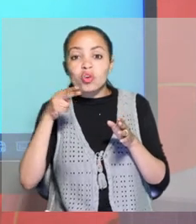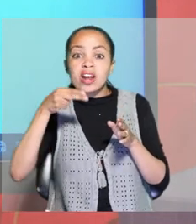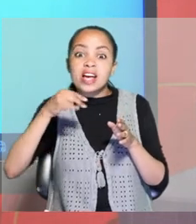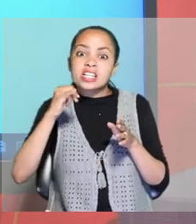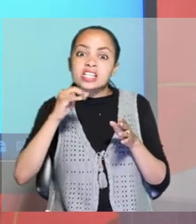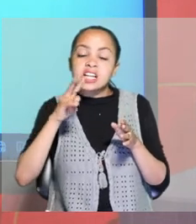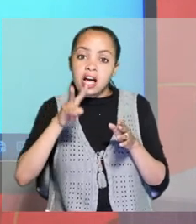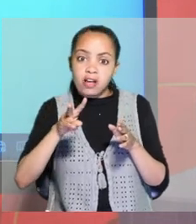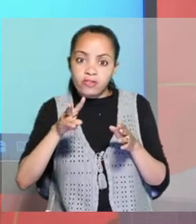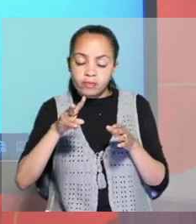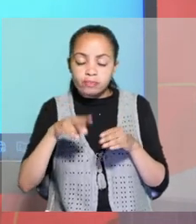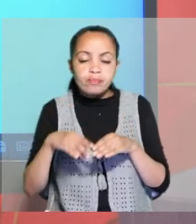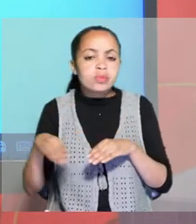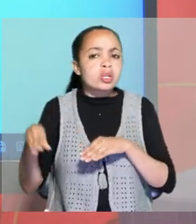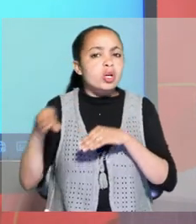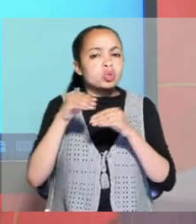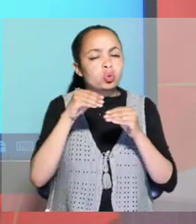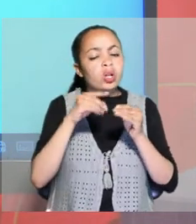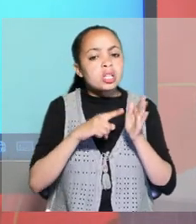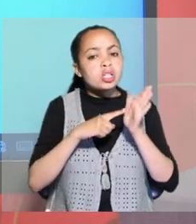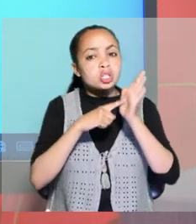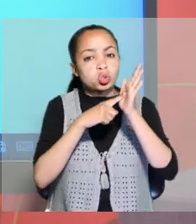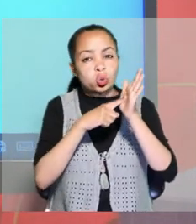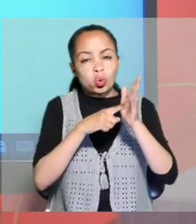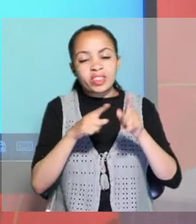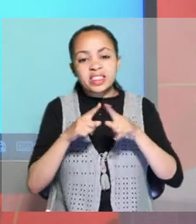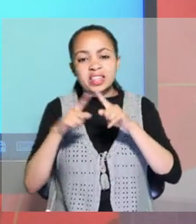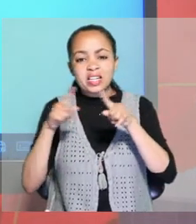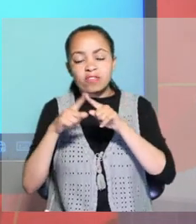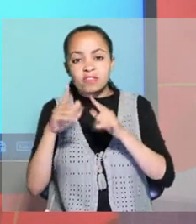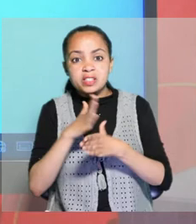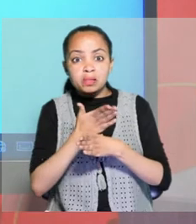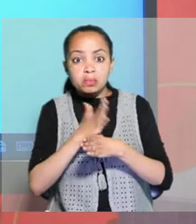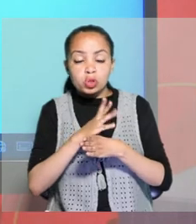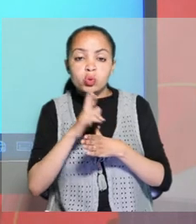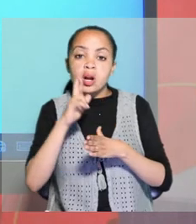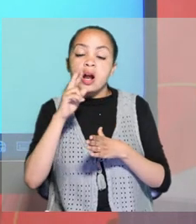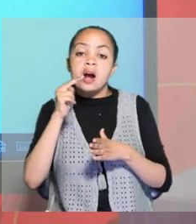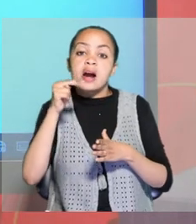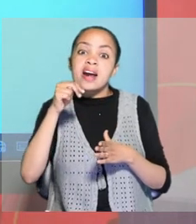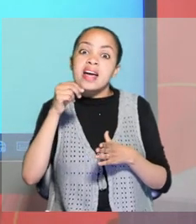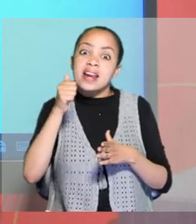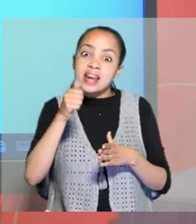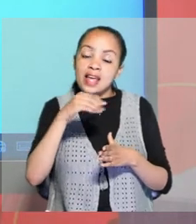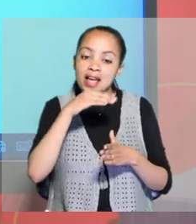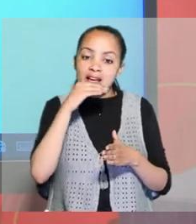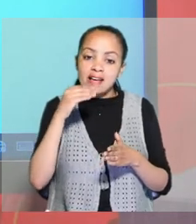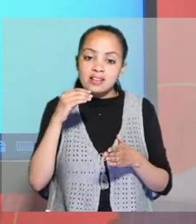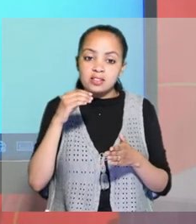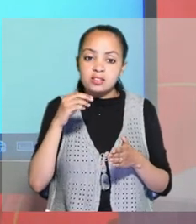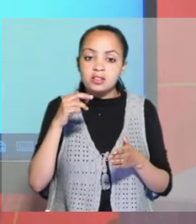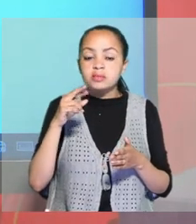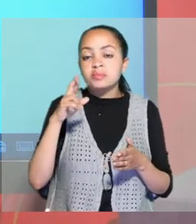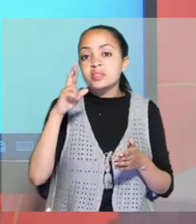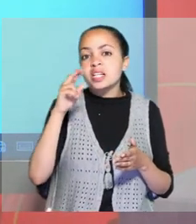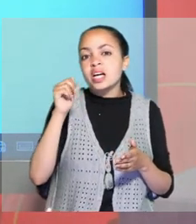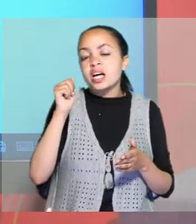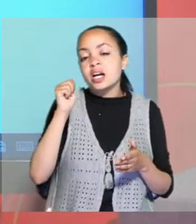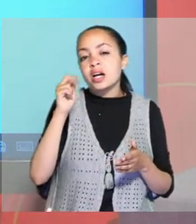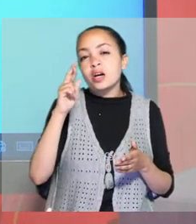Student, let me show you a brief difference between RNA virus and retrovirus.